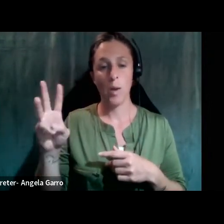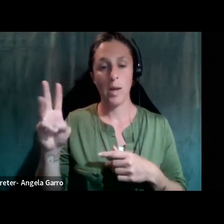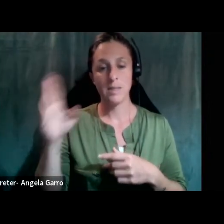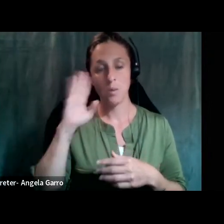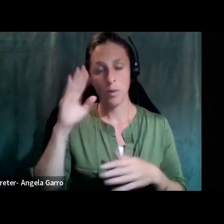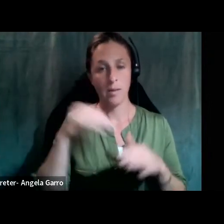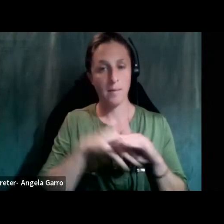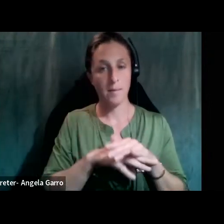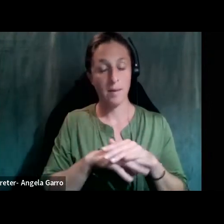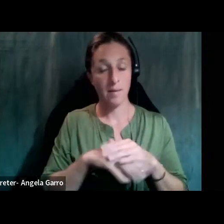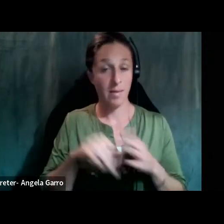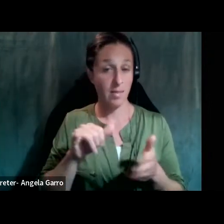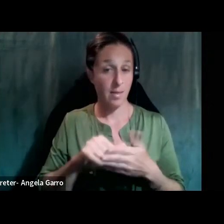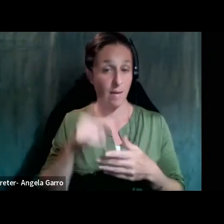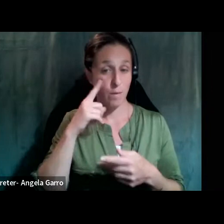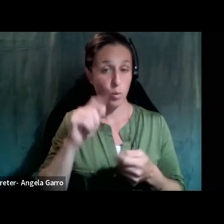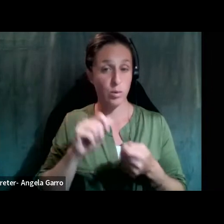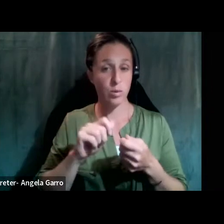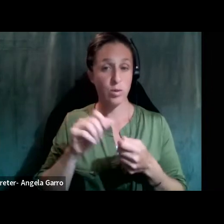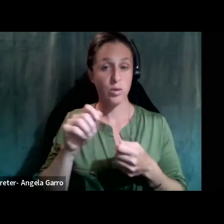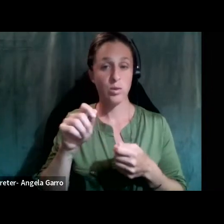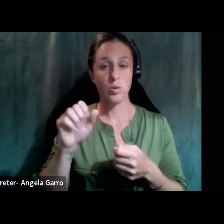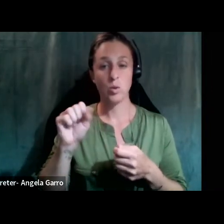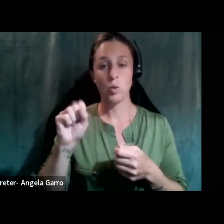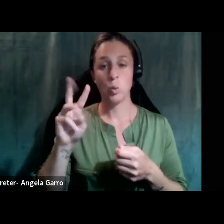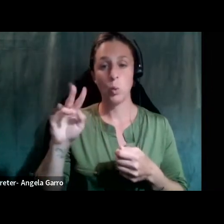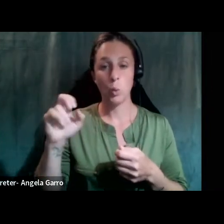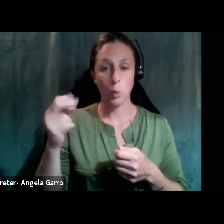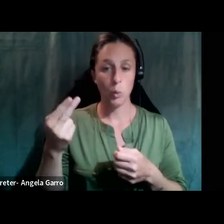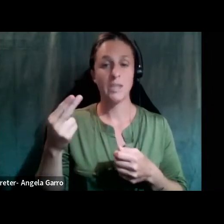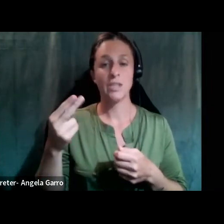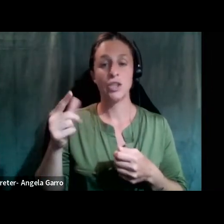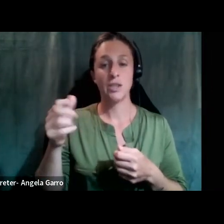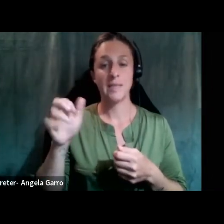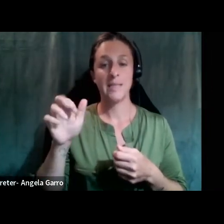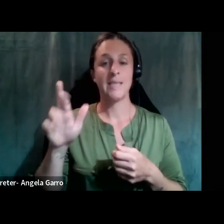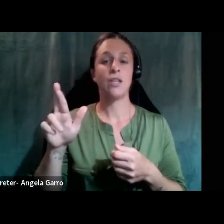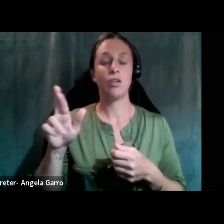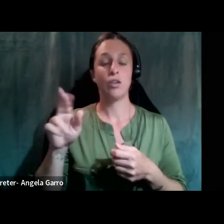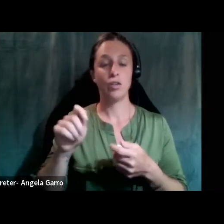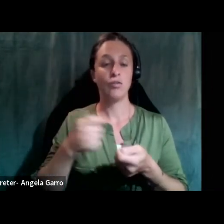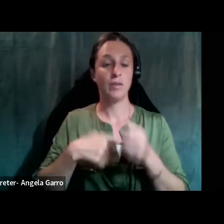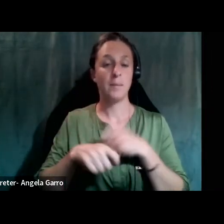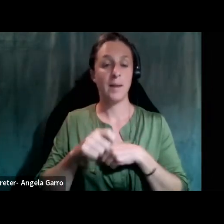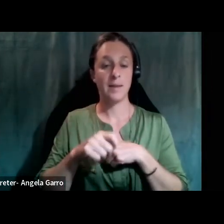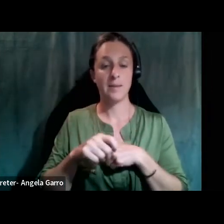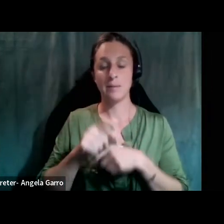Is this for the switchgear replacement? Correct. Got it. Correct.